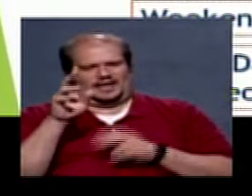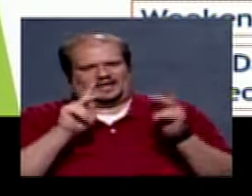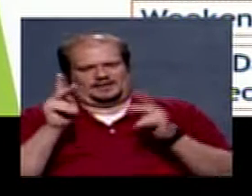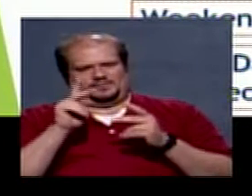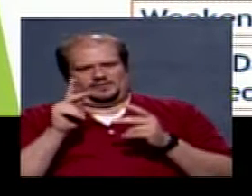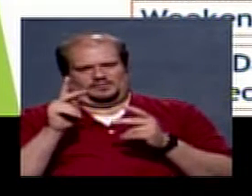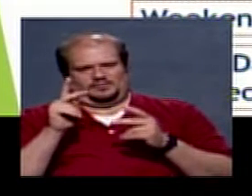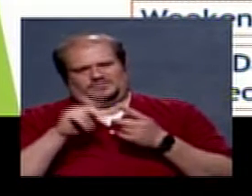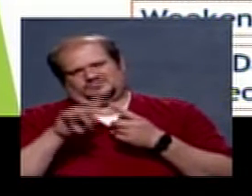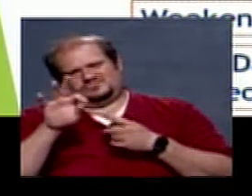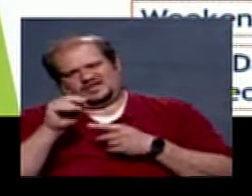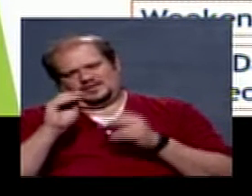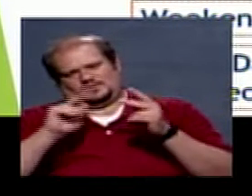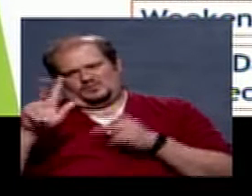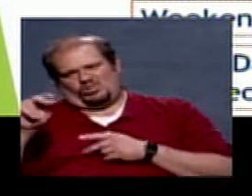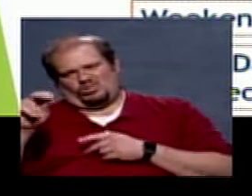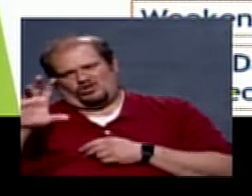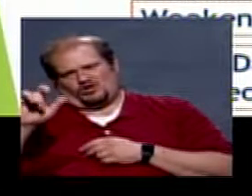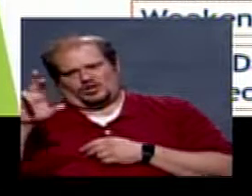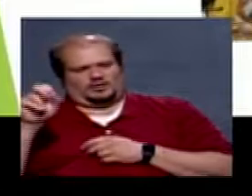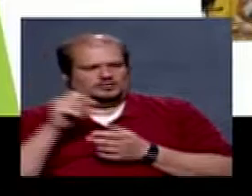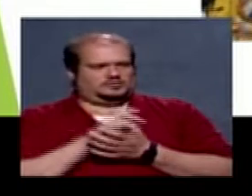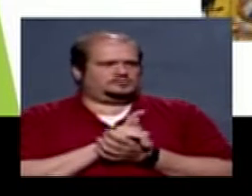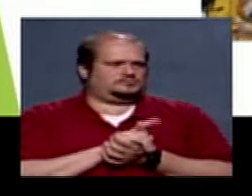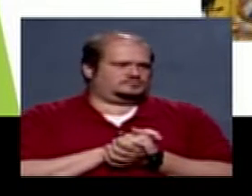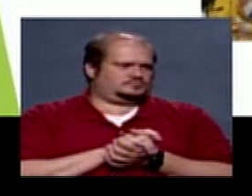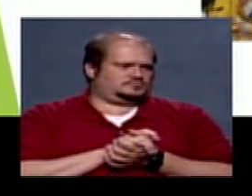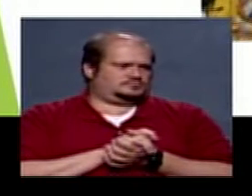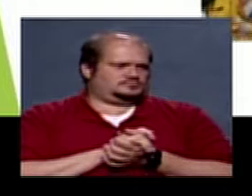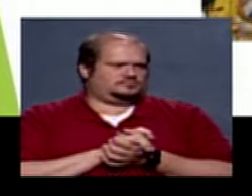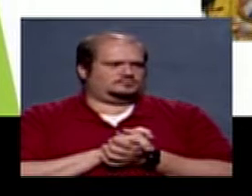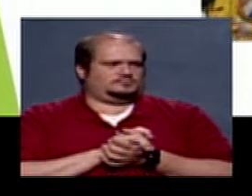to 90 people and about 30 cars.